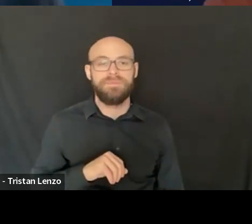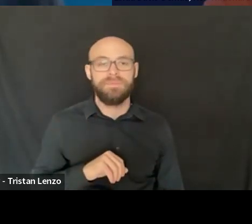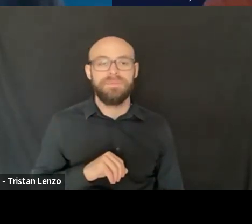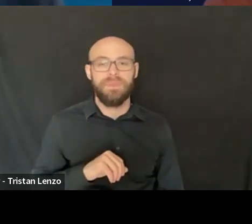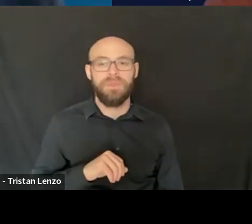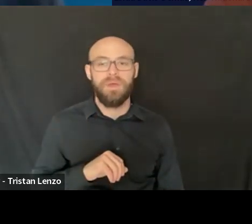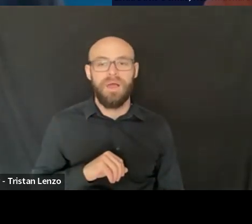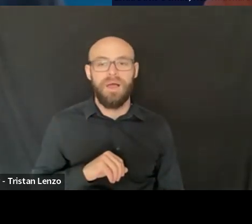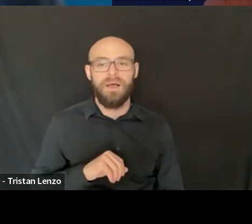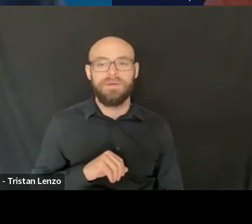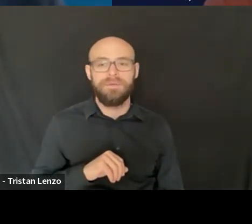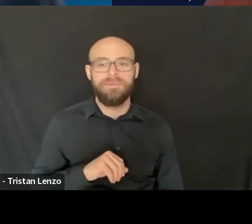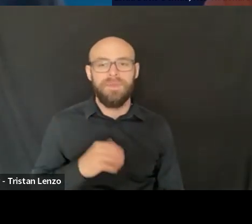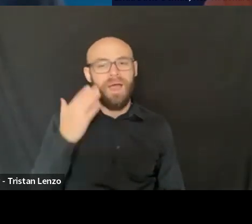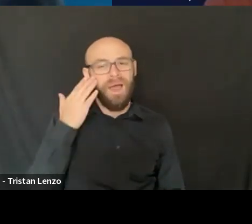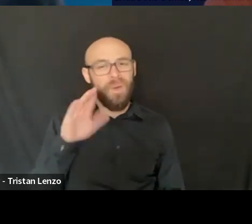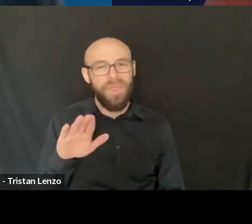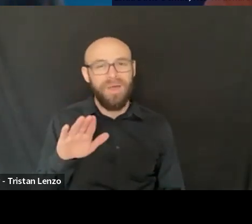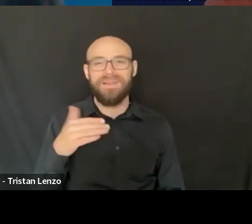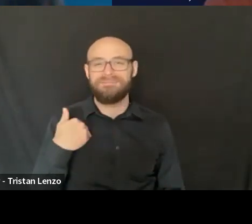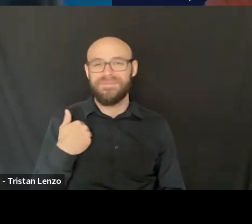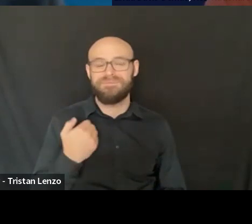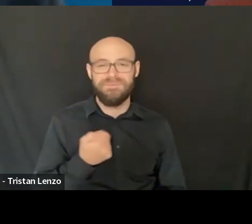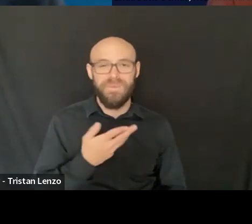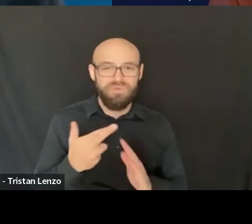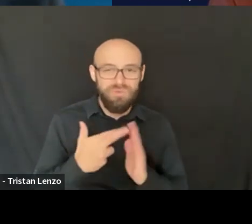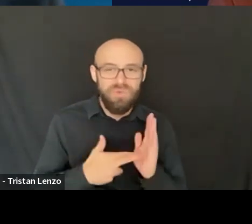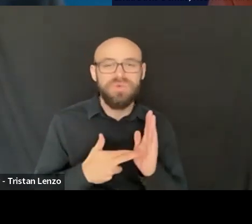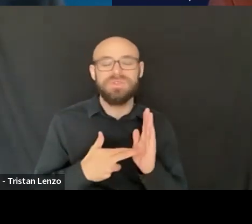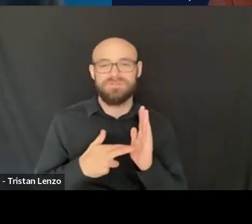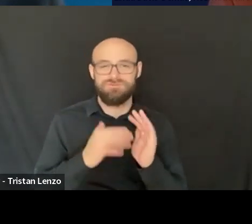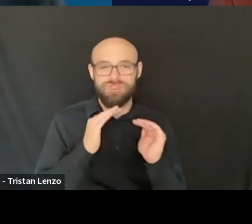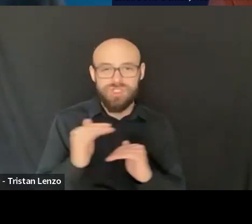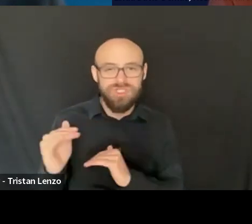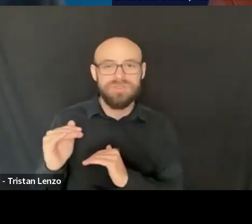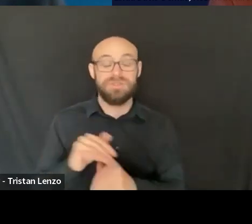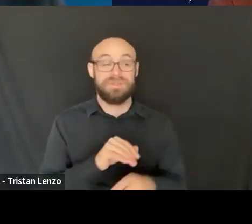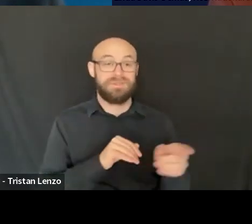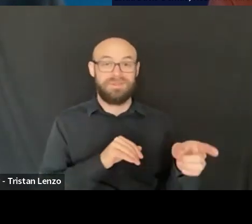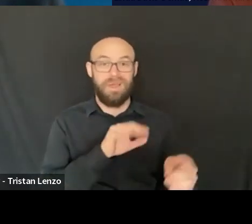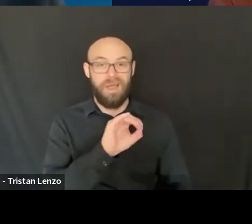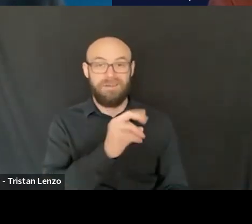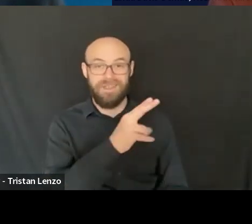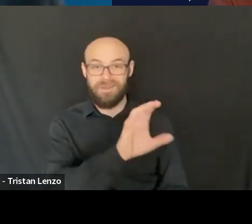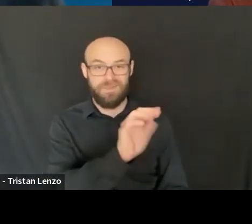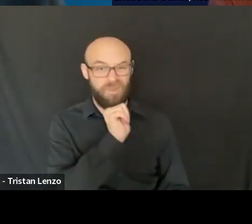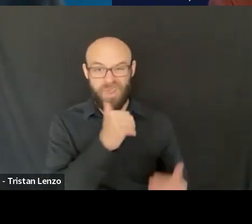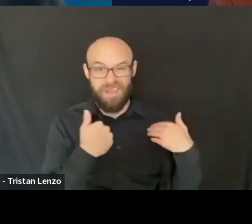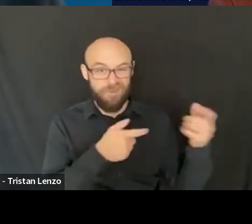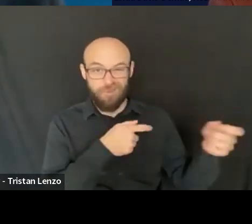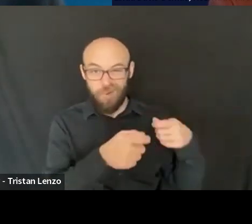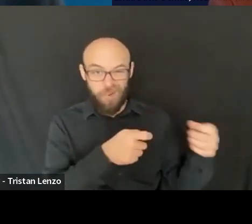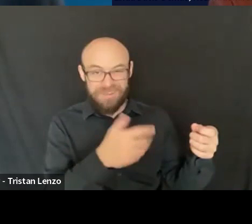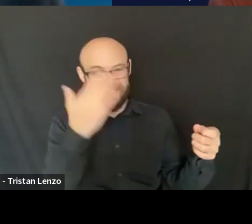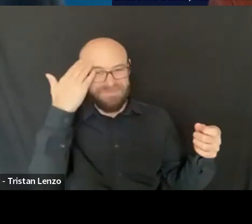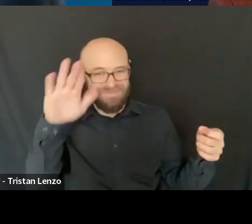And I know that there are restrictions and there's some things that the Office of Housing Counseling doesn't have control over, but I know